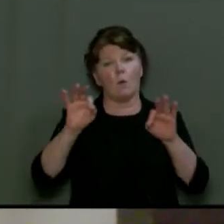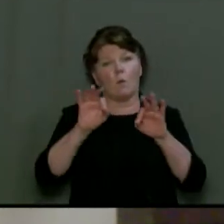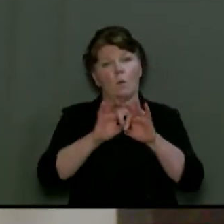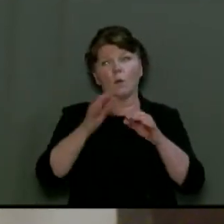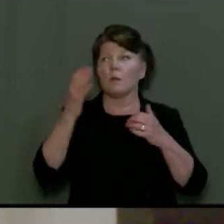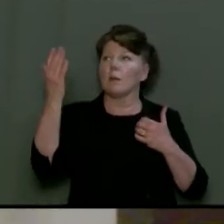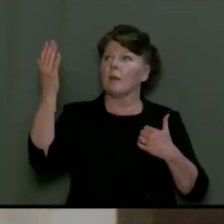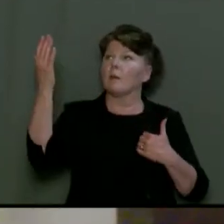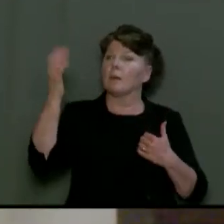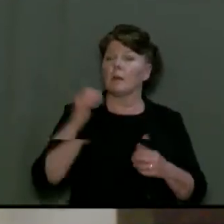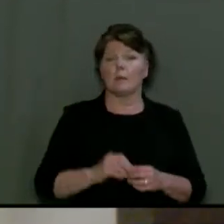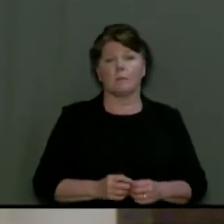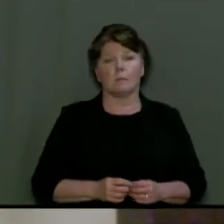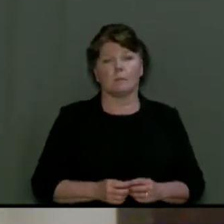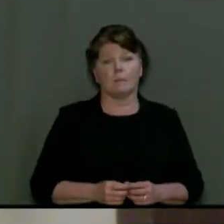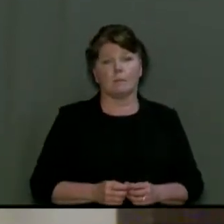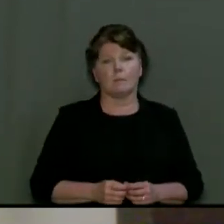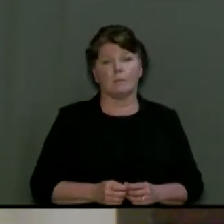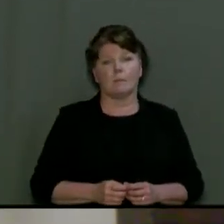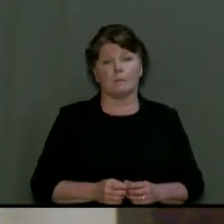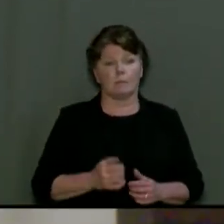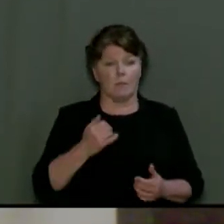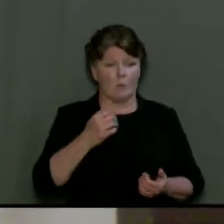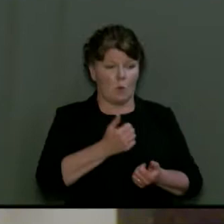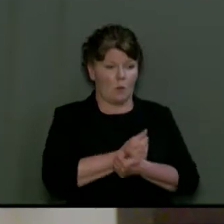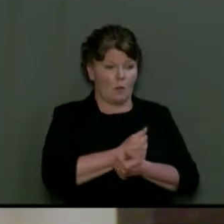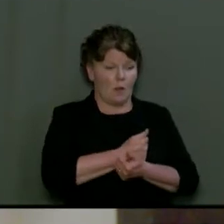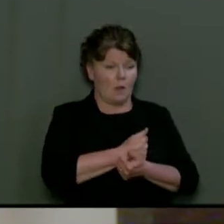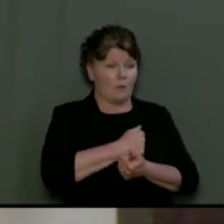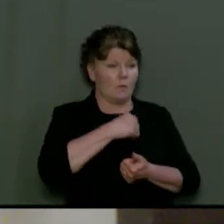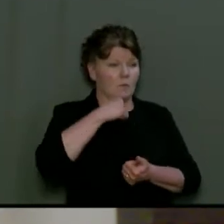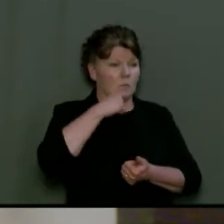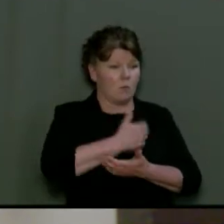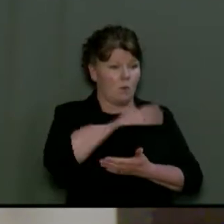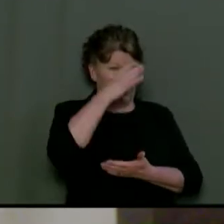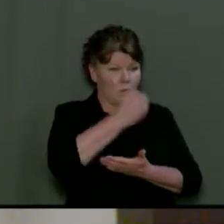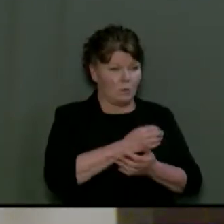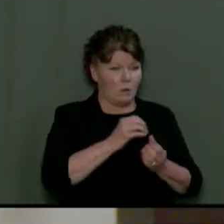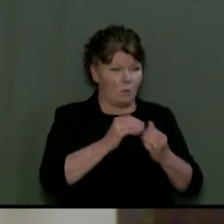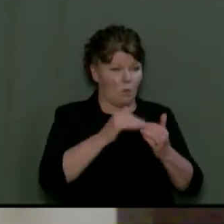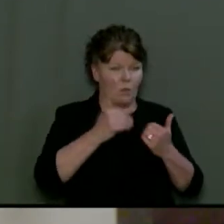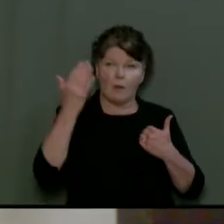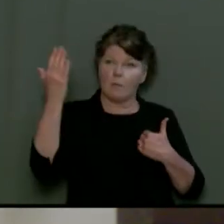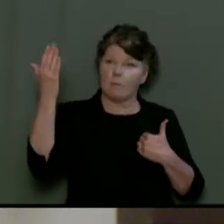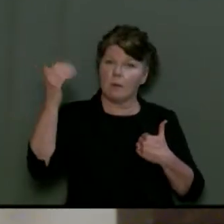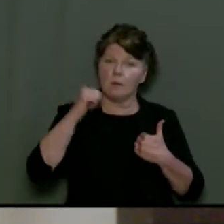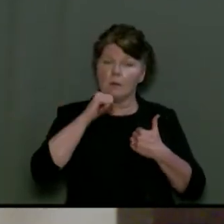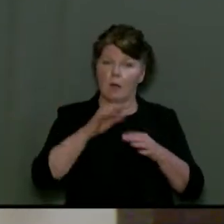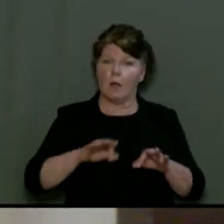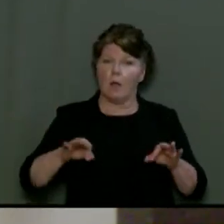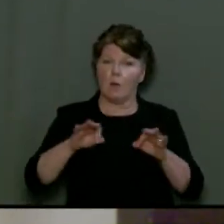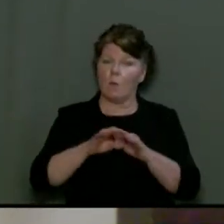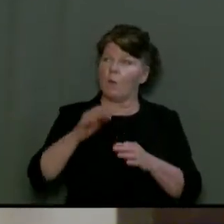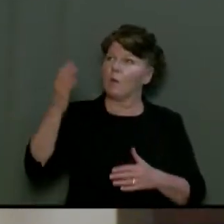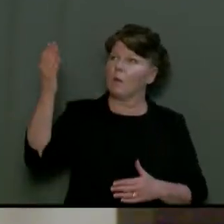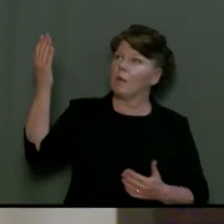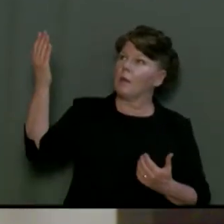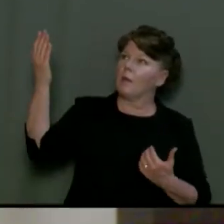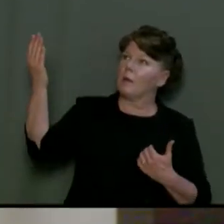me. And whoever loves son or daughter more than me is not worthy of me.